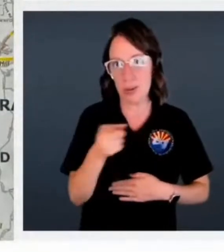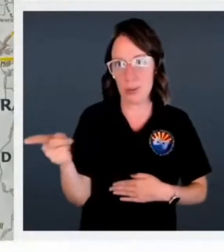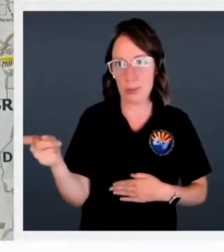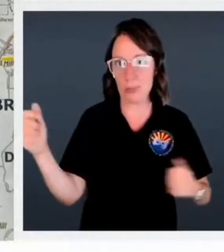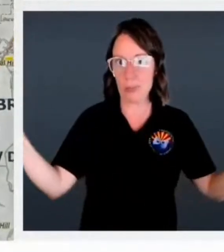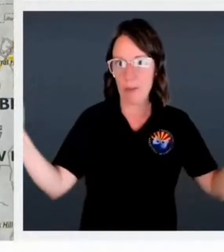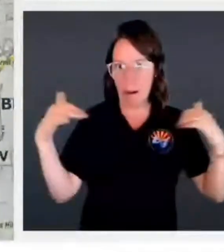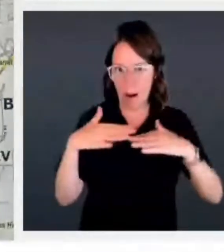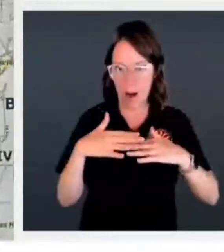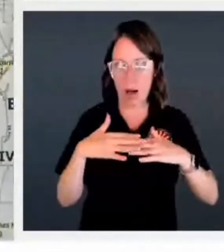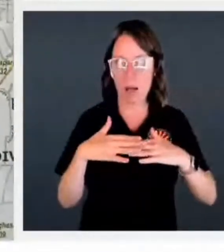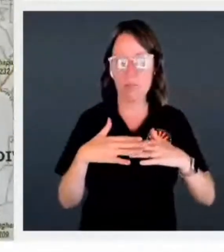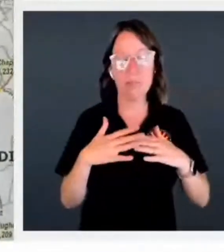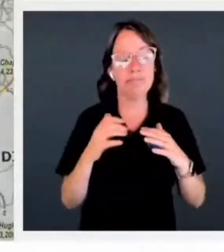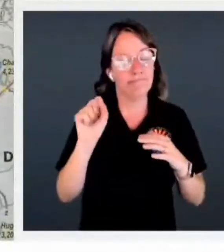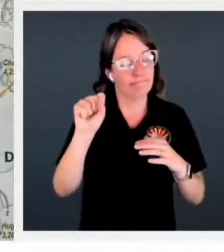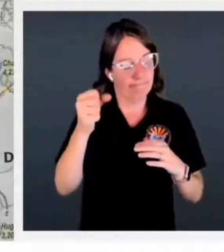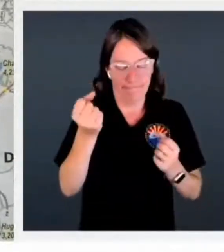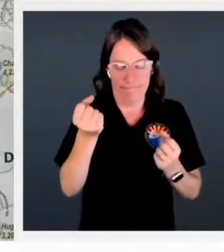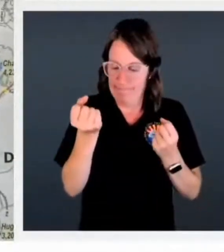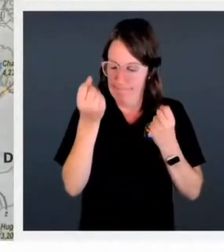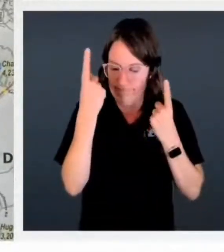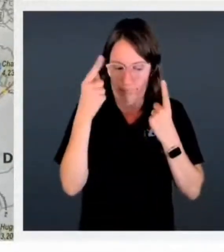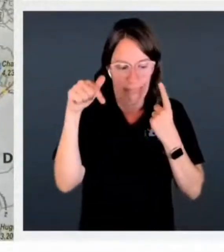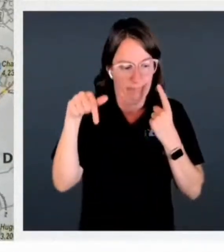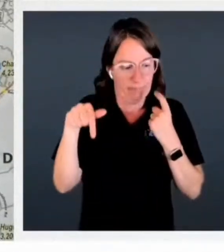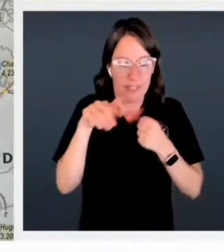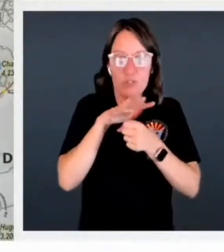Again, it's stressful. I understand that.